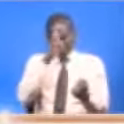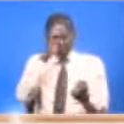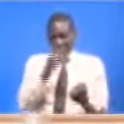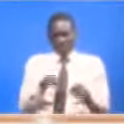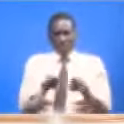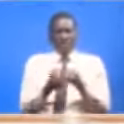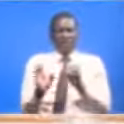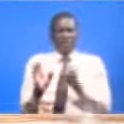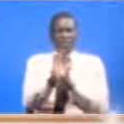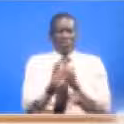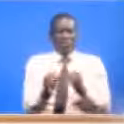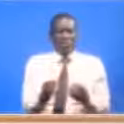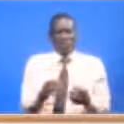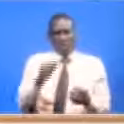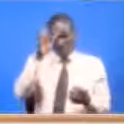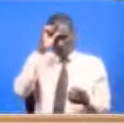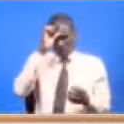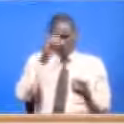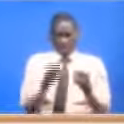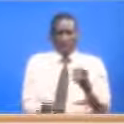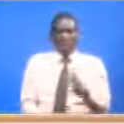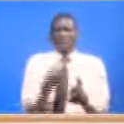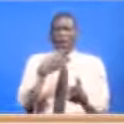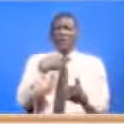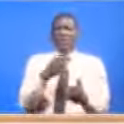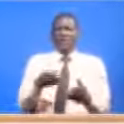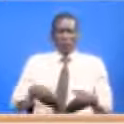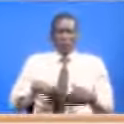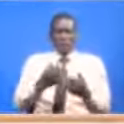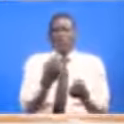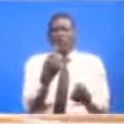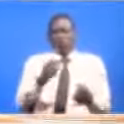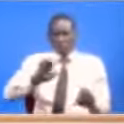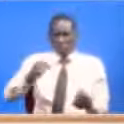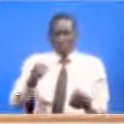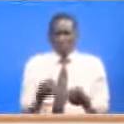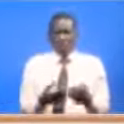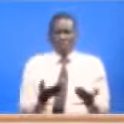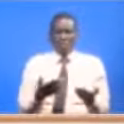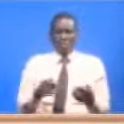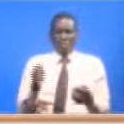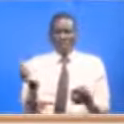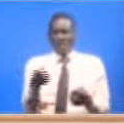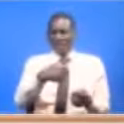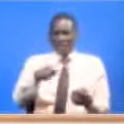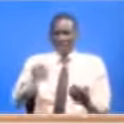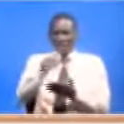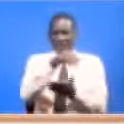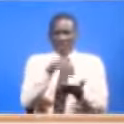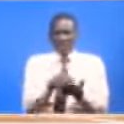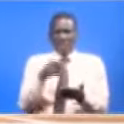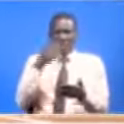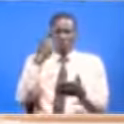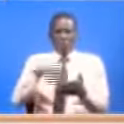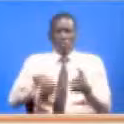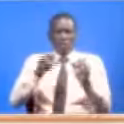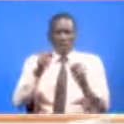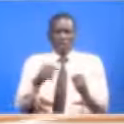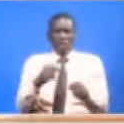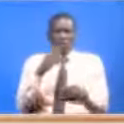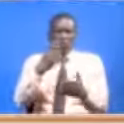country, our government can step up and say, we give each county a tennis center. This is something that will cost our government